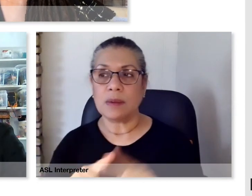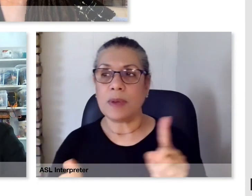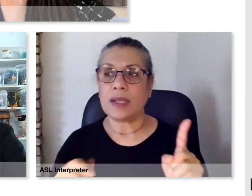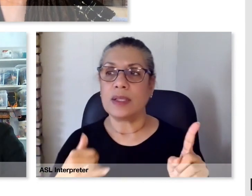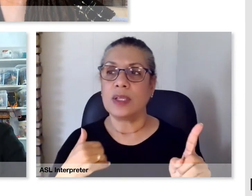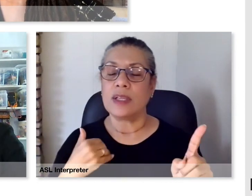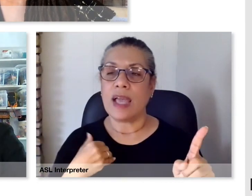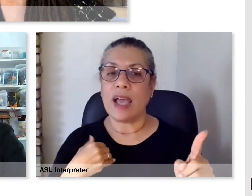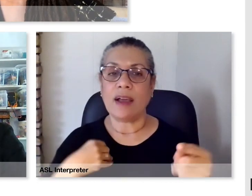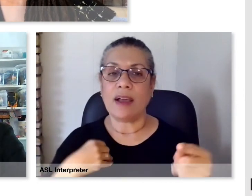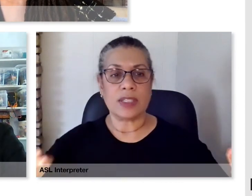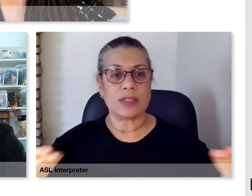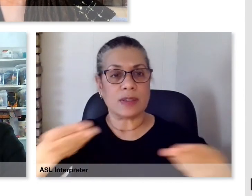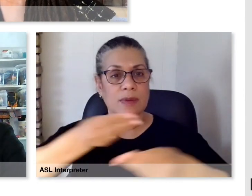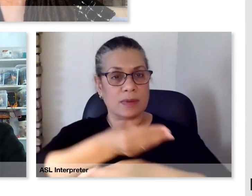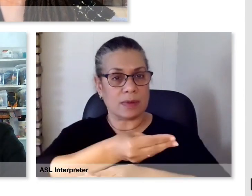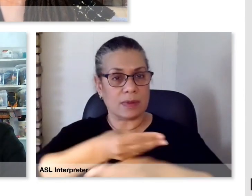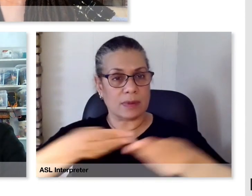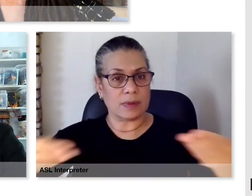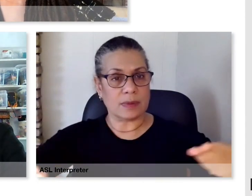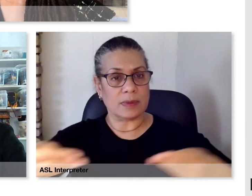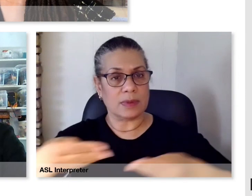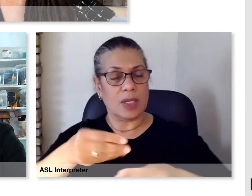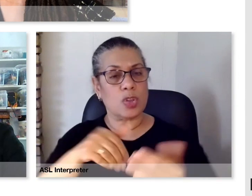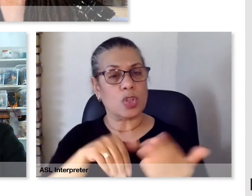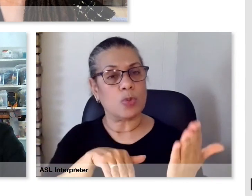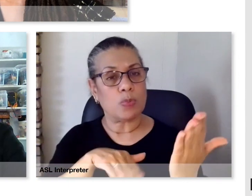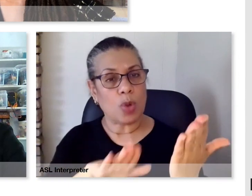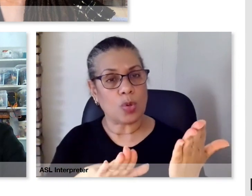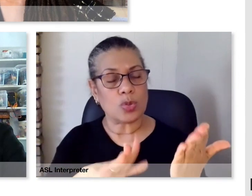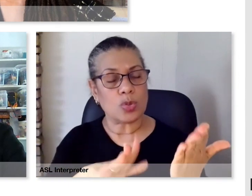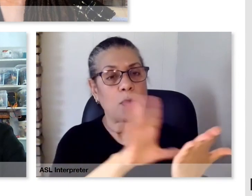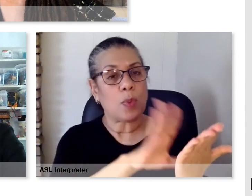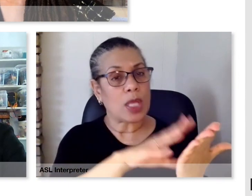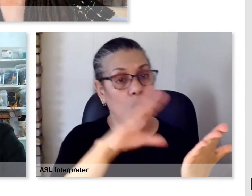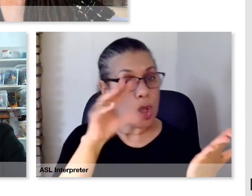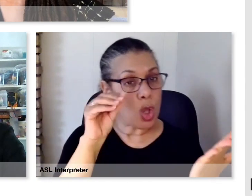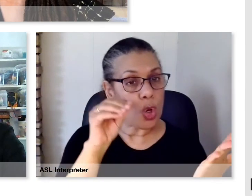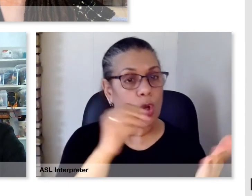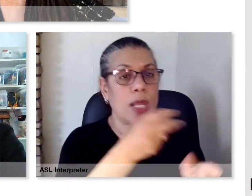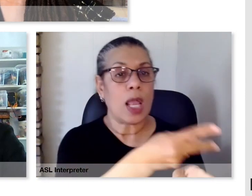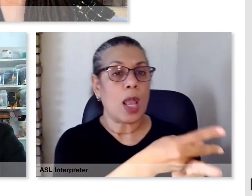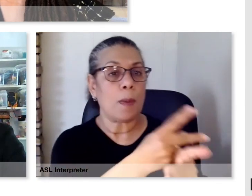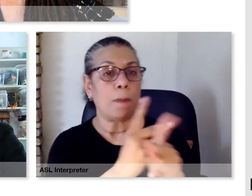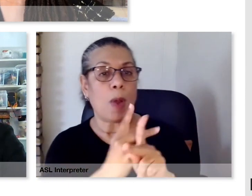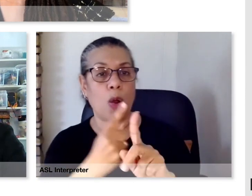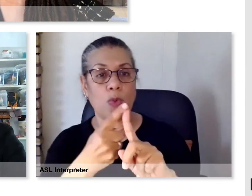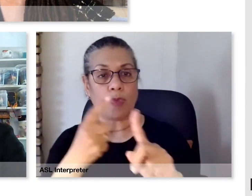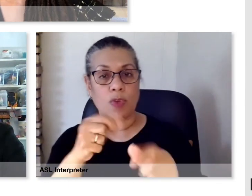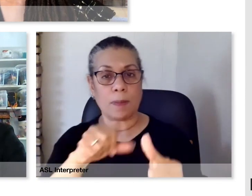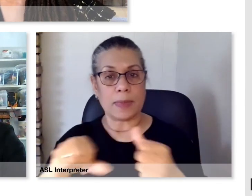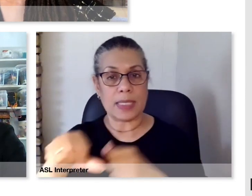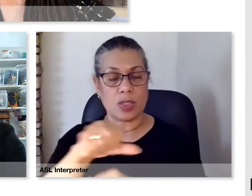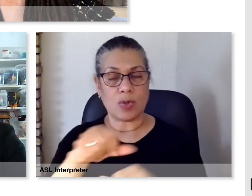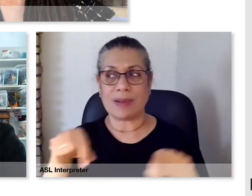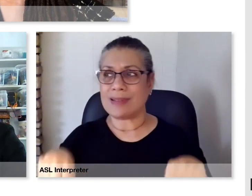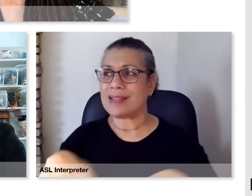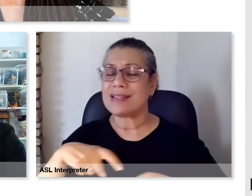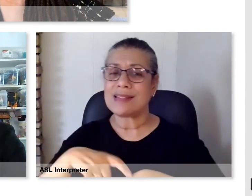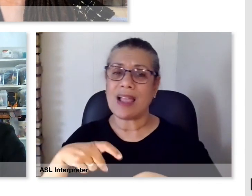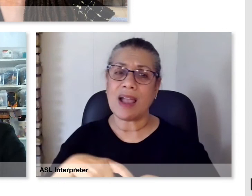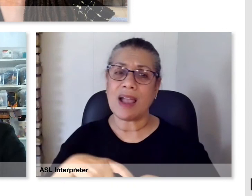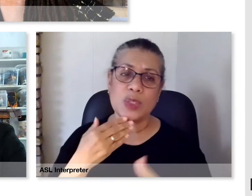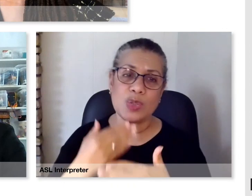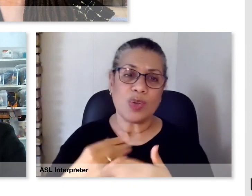transdisciplinary approach and that can learn and borrow from each disciplines. It's incredible in this period of time. So I'm